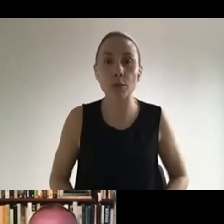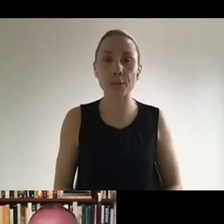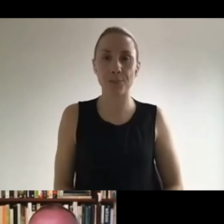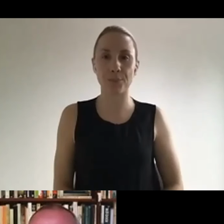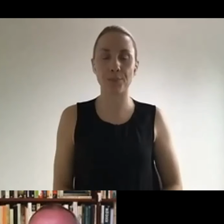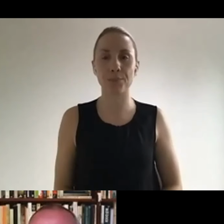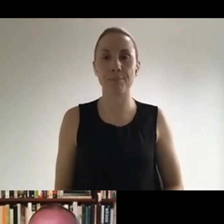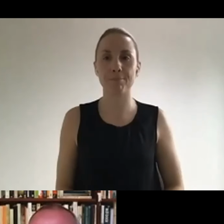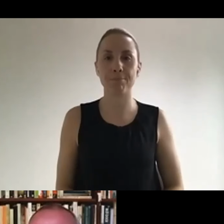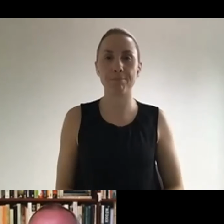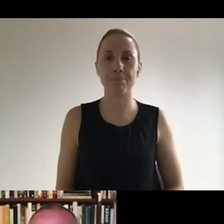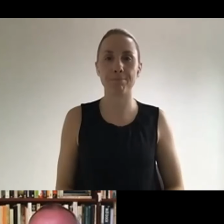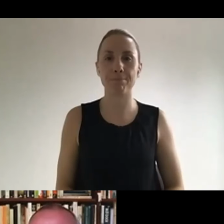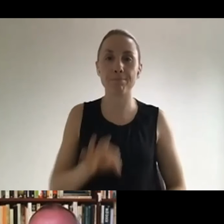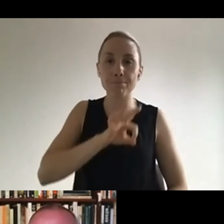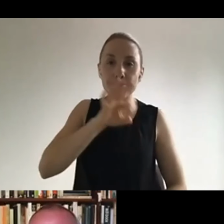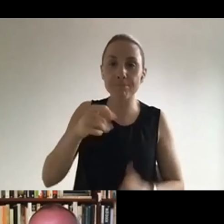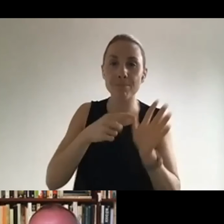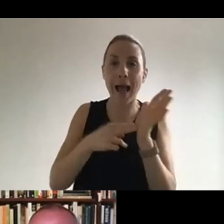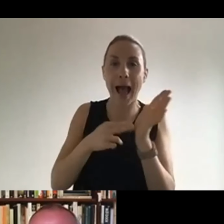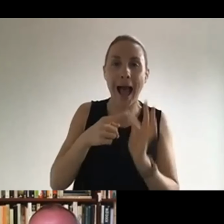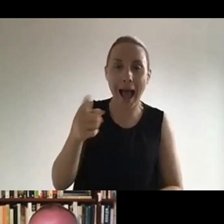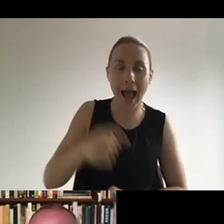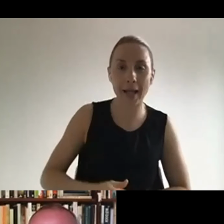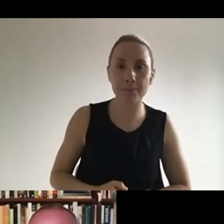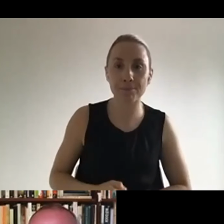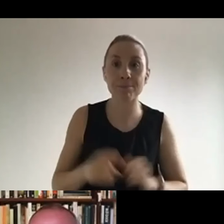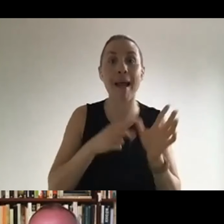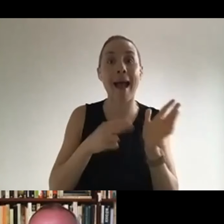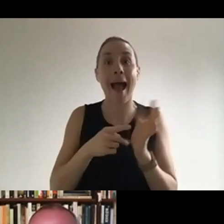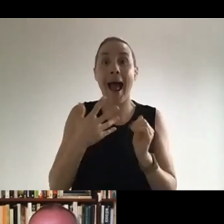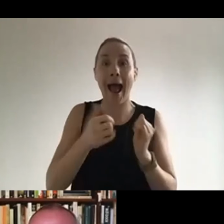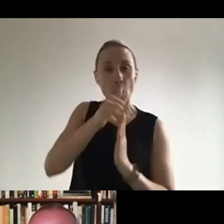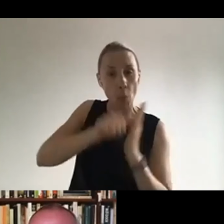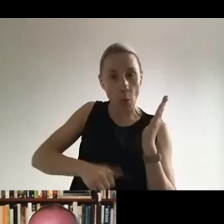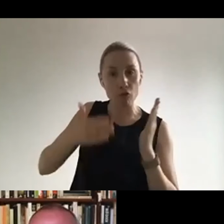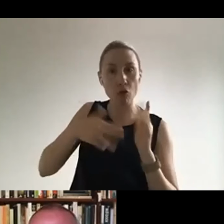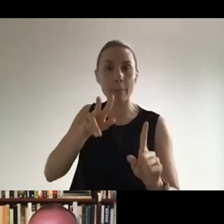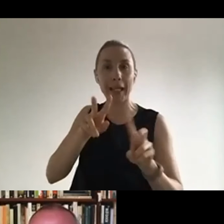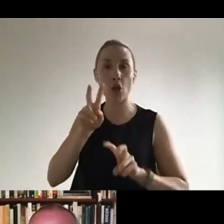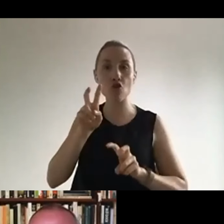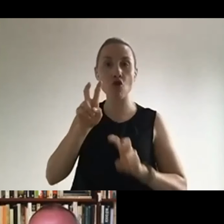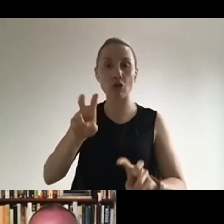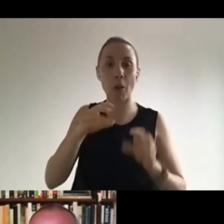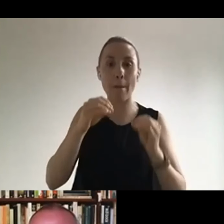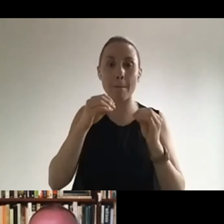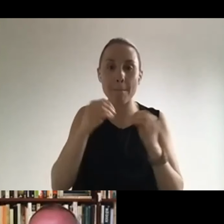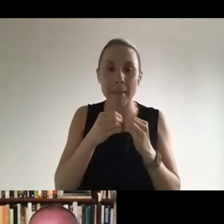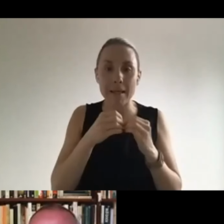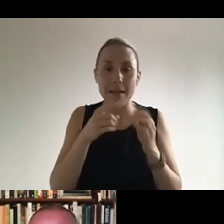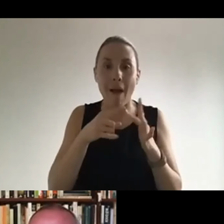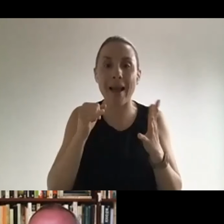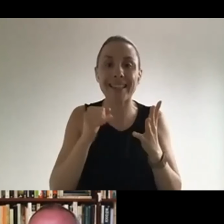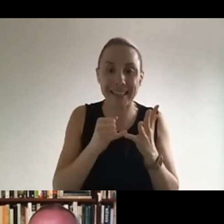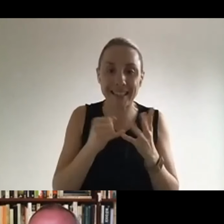both David within the Nottingham BRC as well, Kevin in the Manchester BRC and ourselves in the